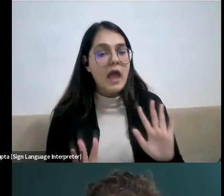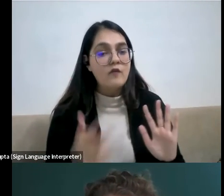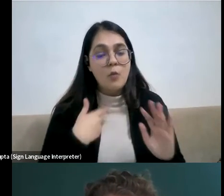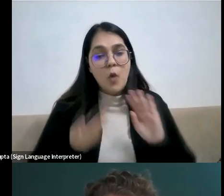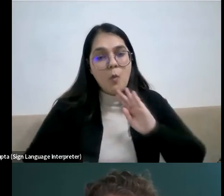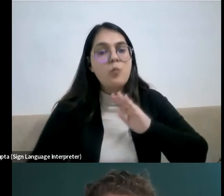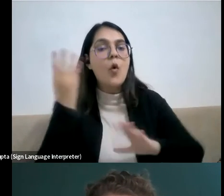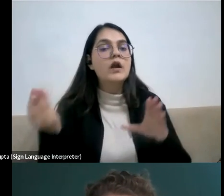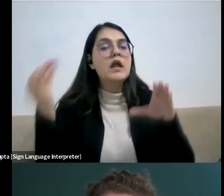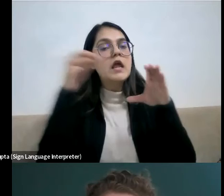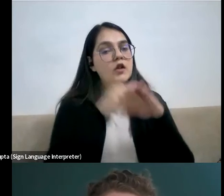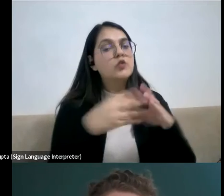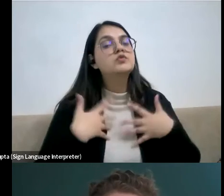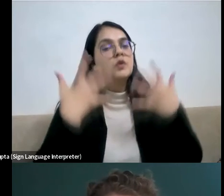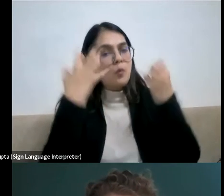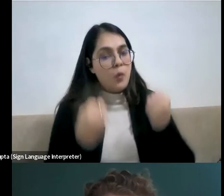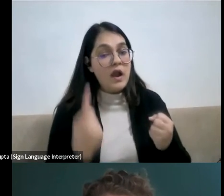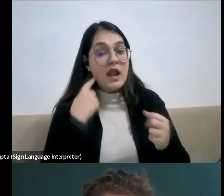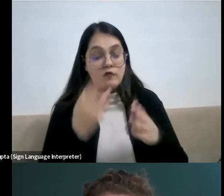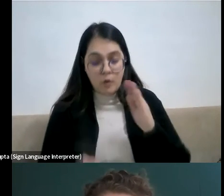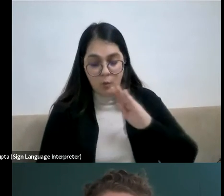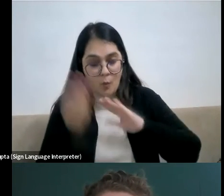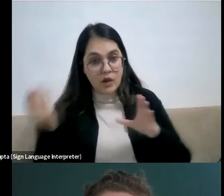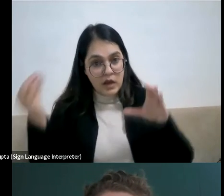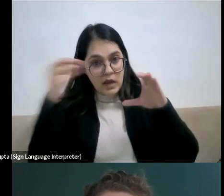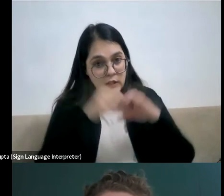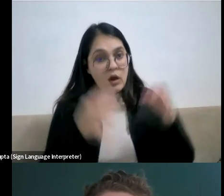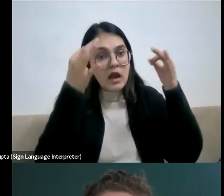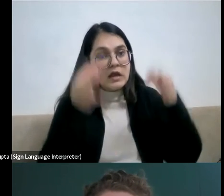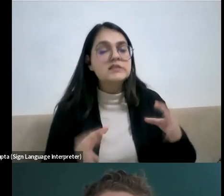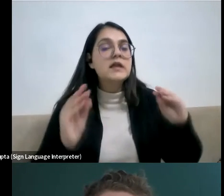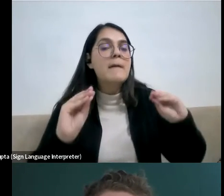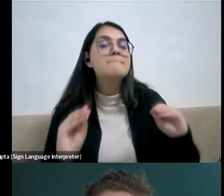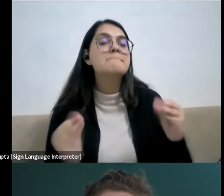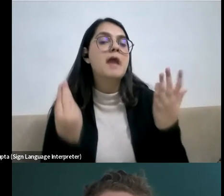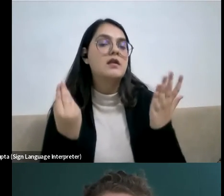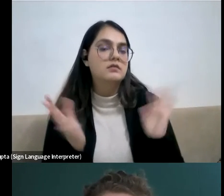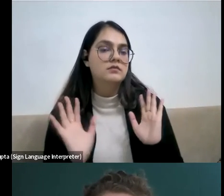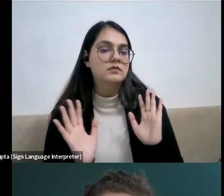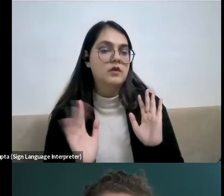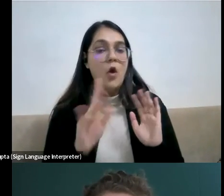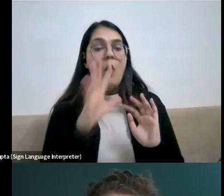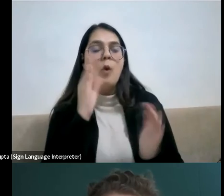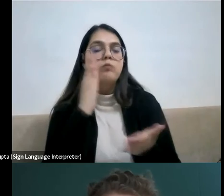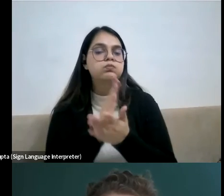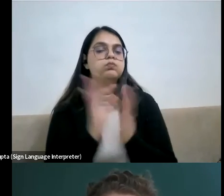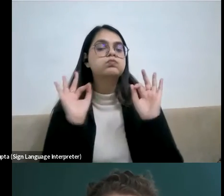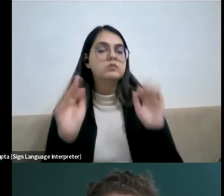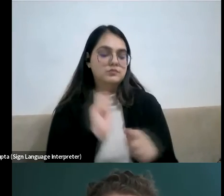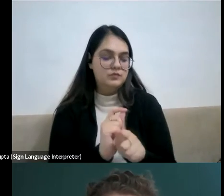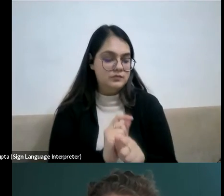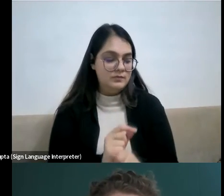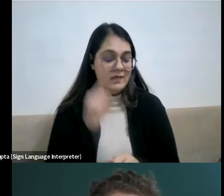inclusion makes for better decisions. Decisions that are more effective and that are more resilient. And that